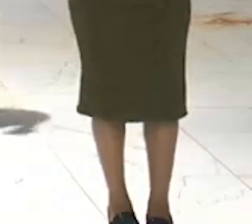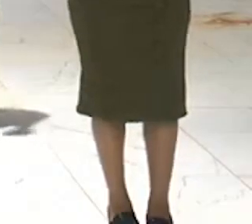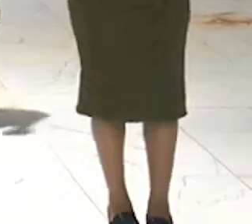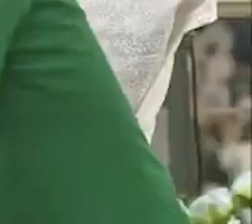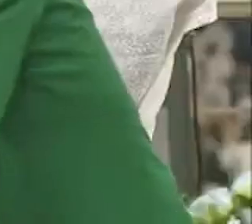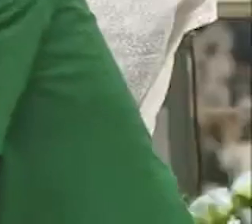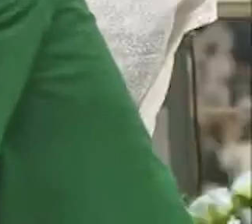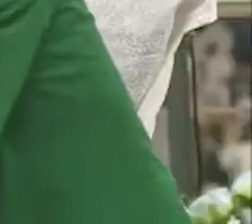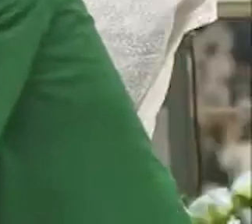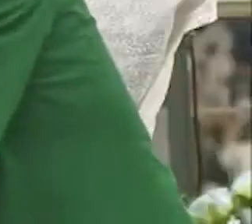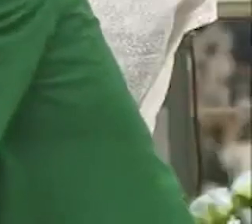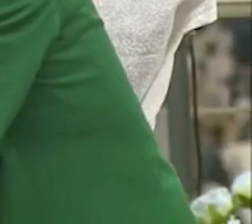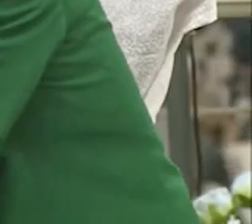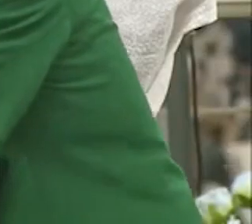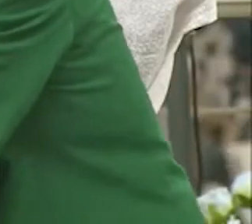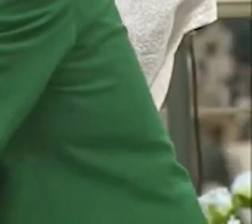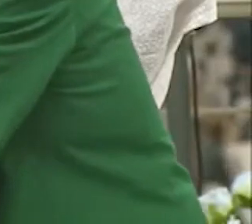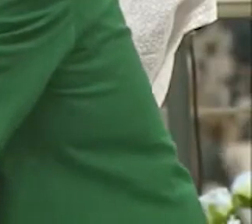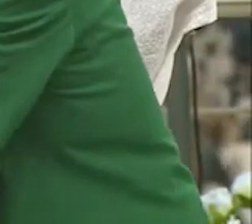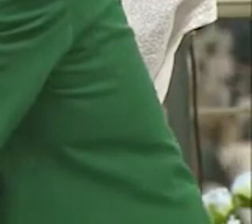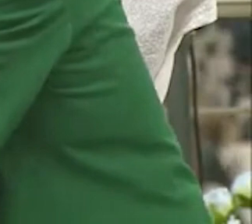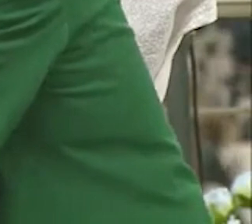honor. Savior.